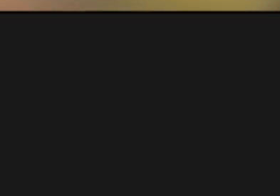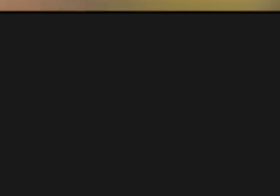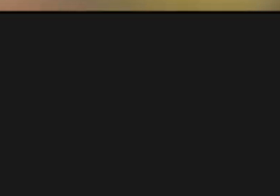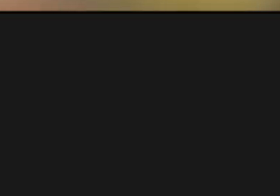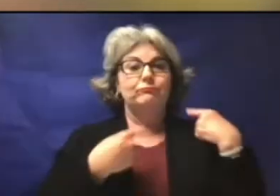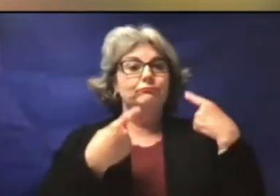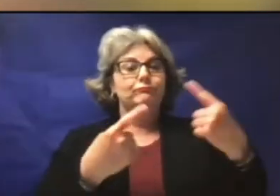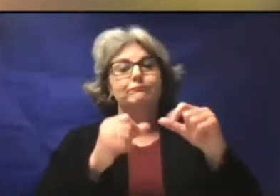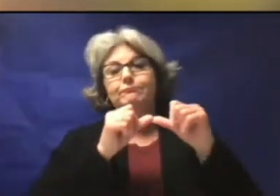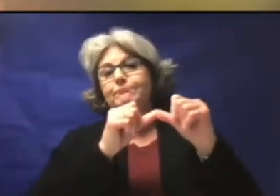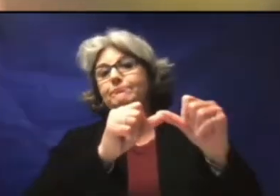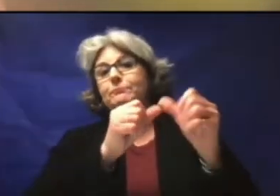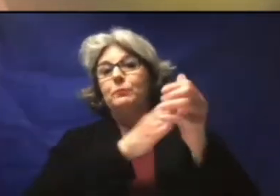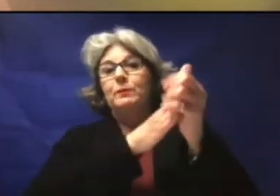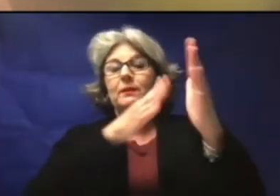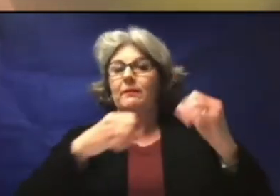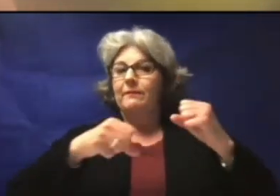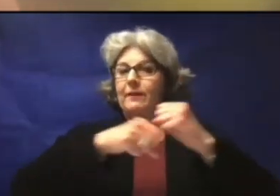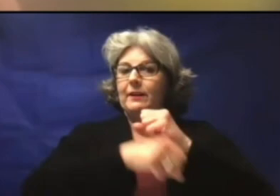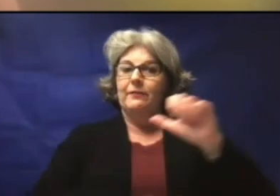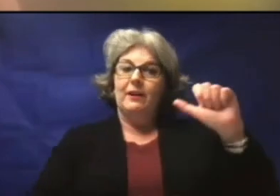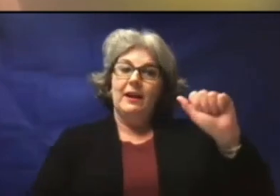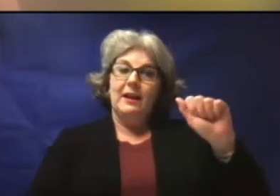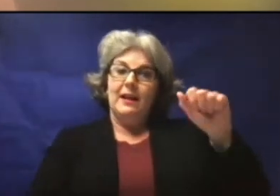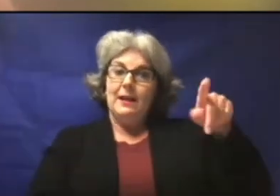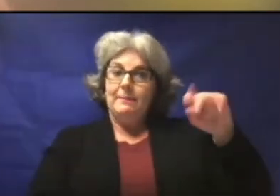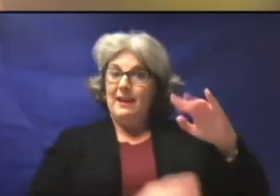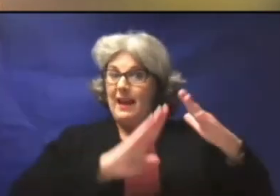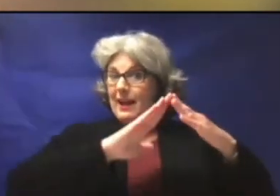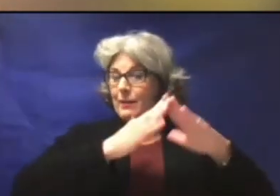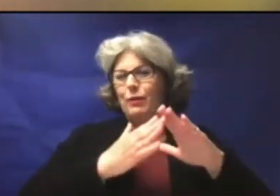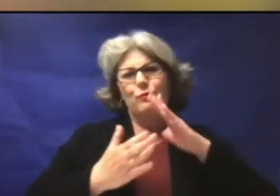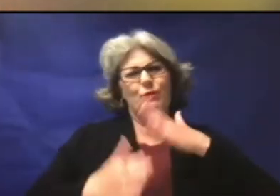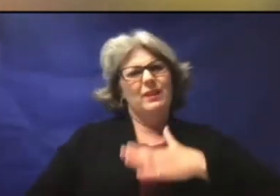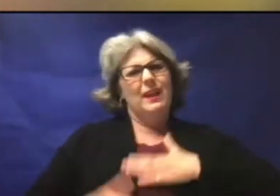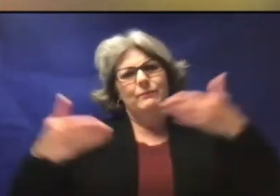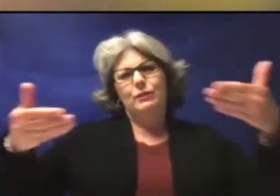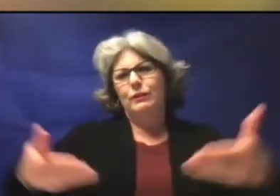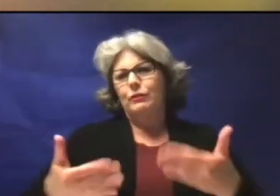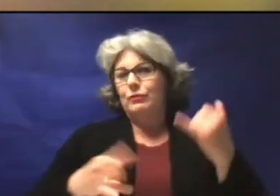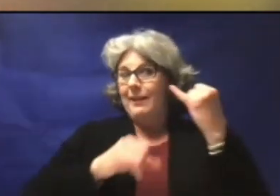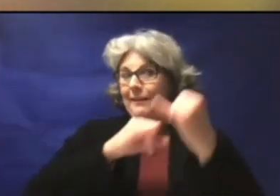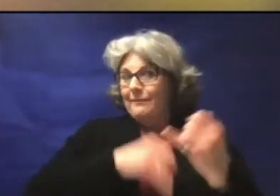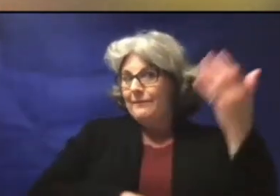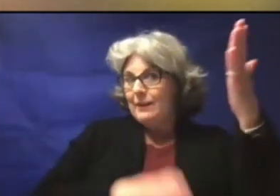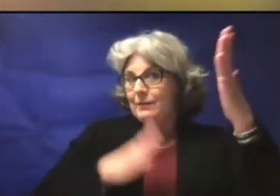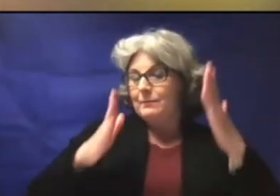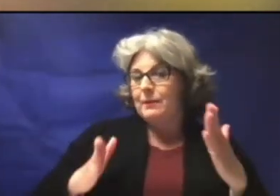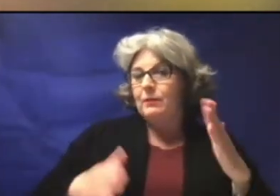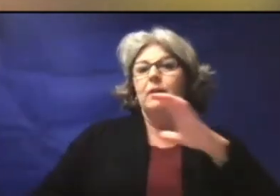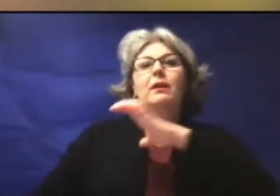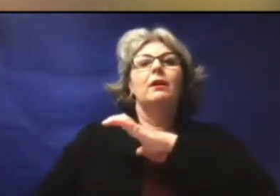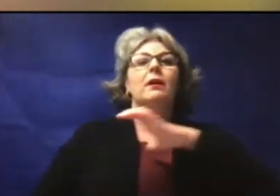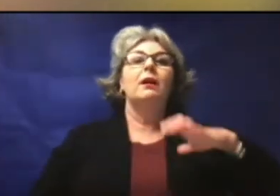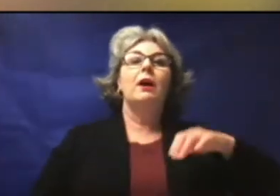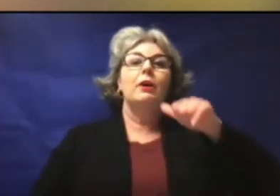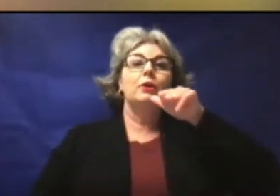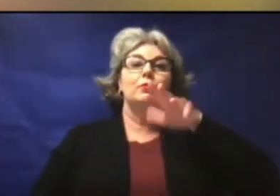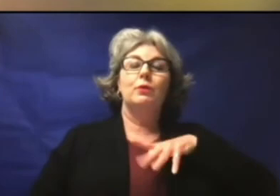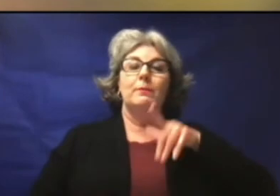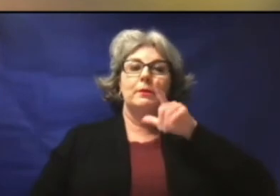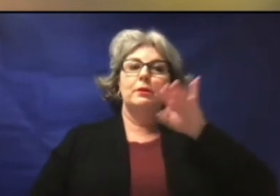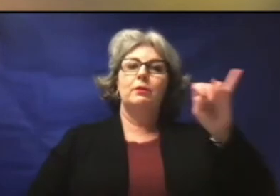she continues to be a leader in fighting for the AAPI community. And I'm so happy to introduce our final speaker, Congresswoman Judy Chu.